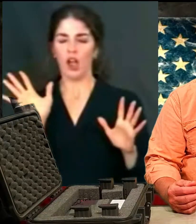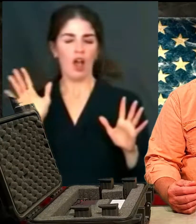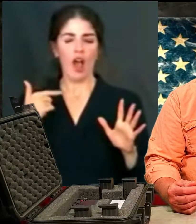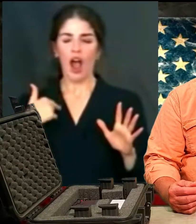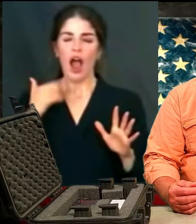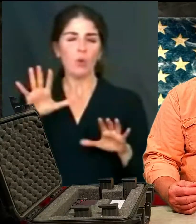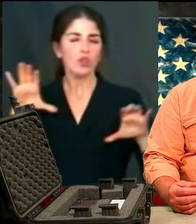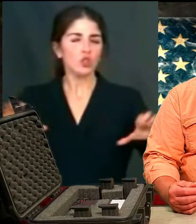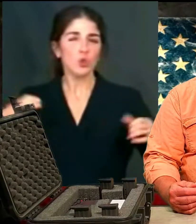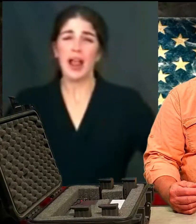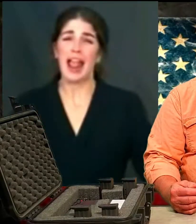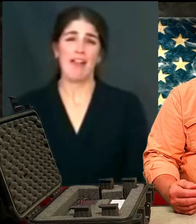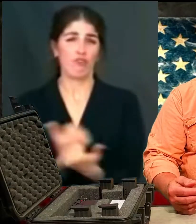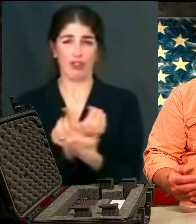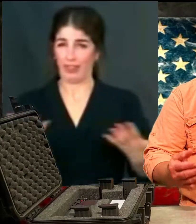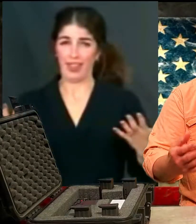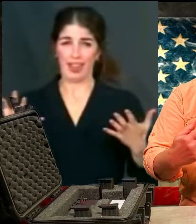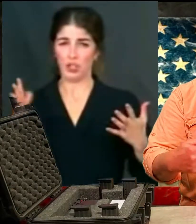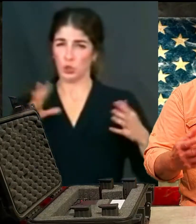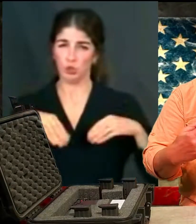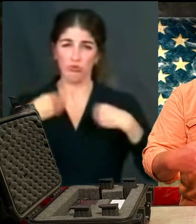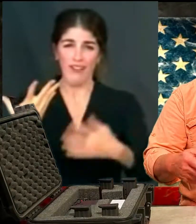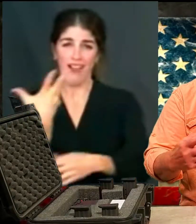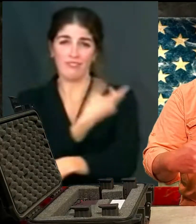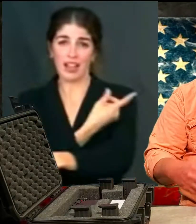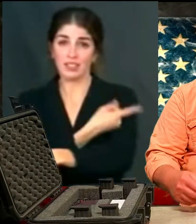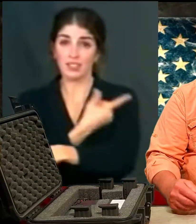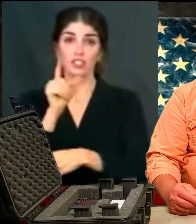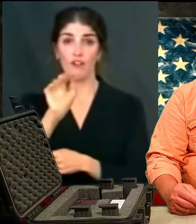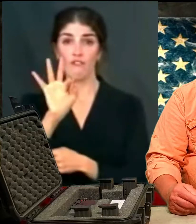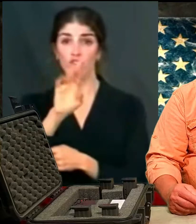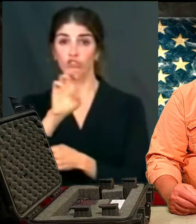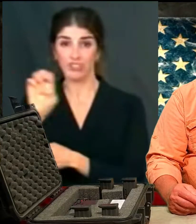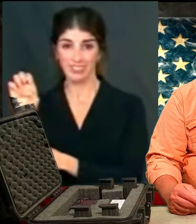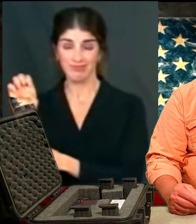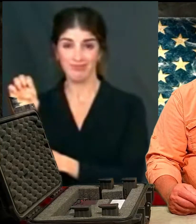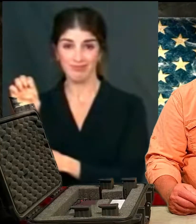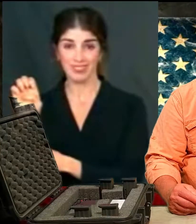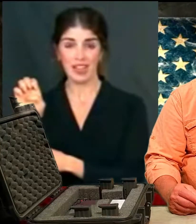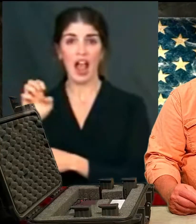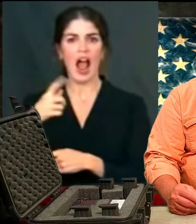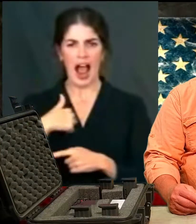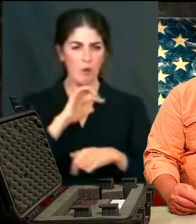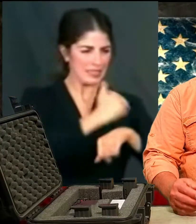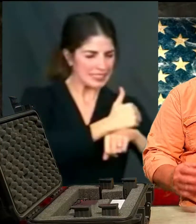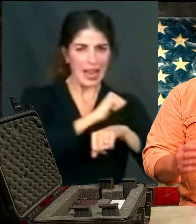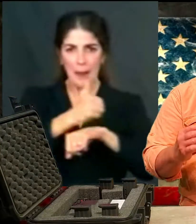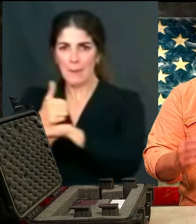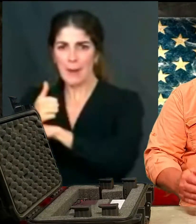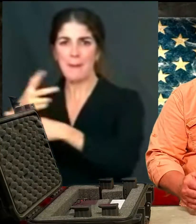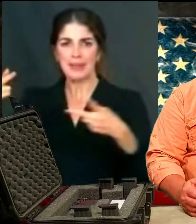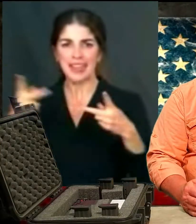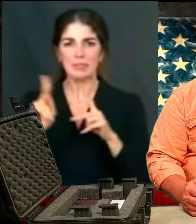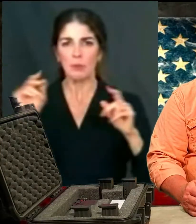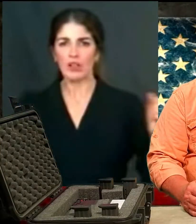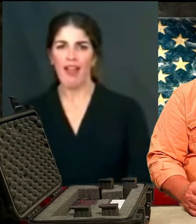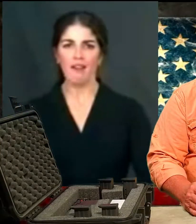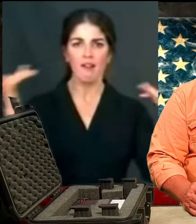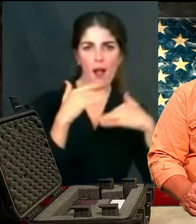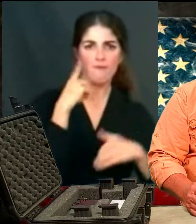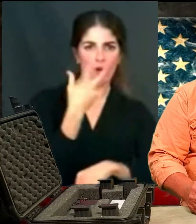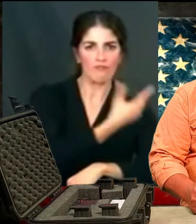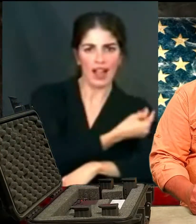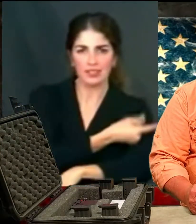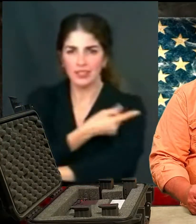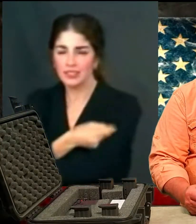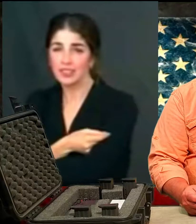from them to let me kind of know what it was they did. Was it anything to